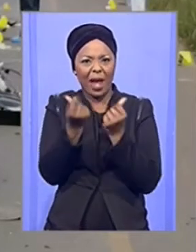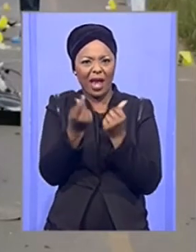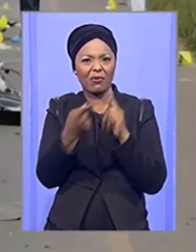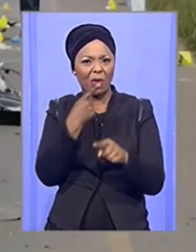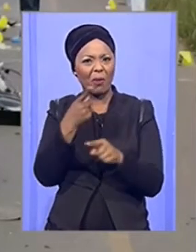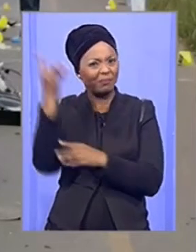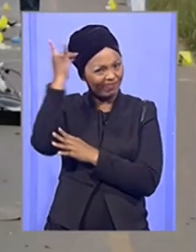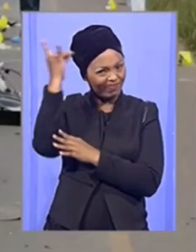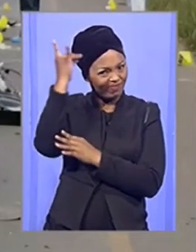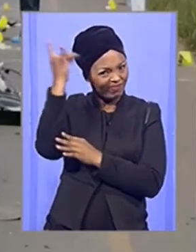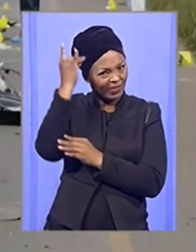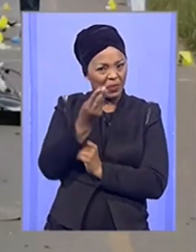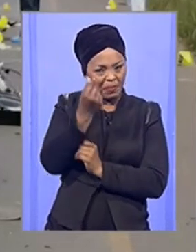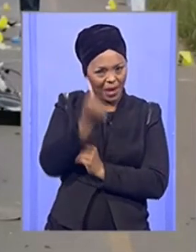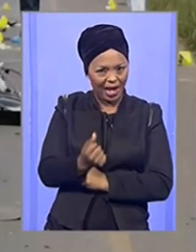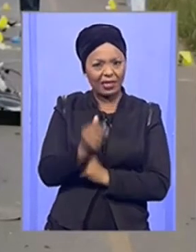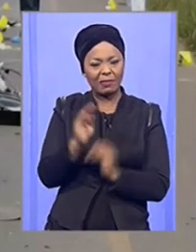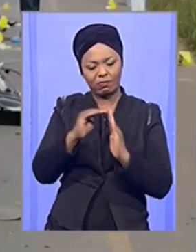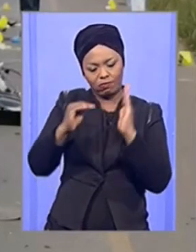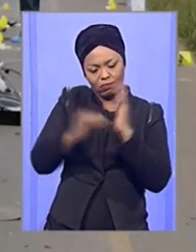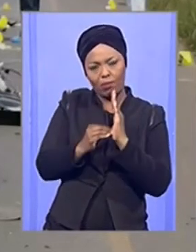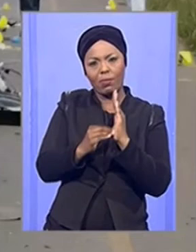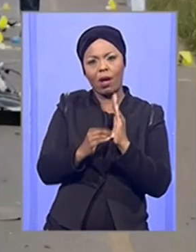tše 33.3.